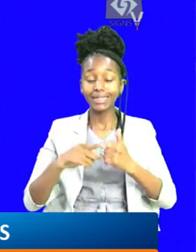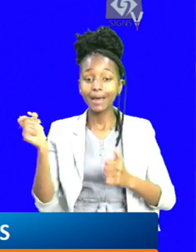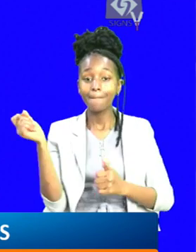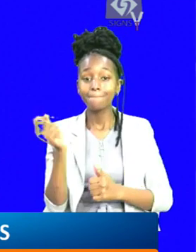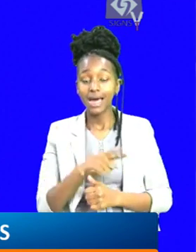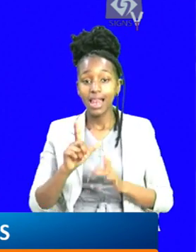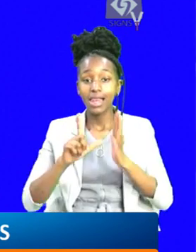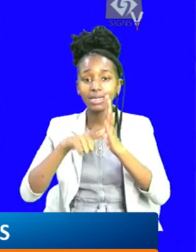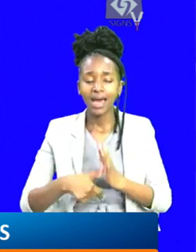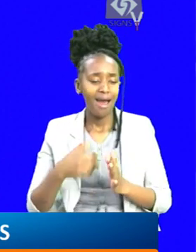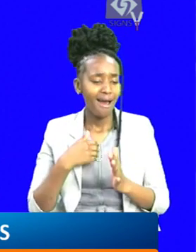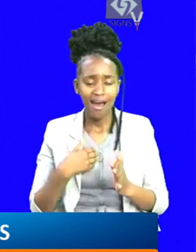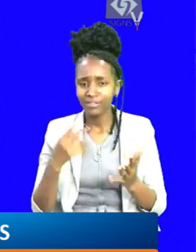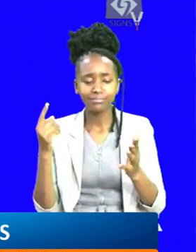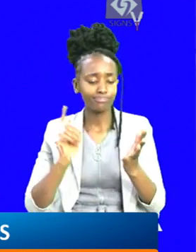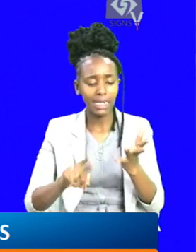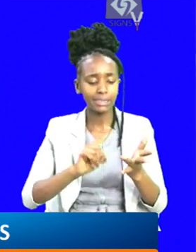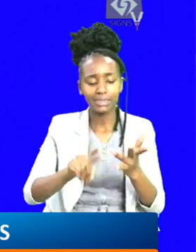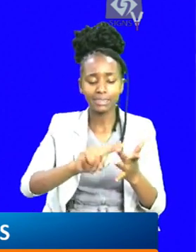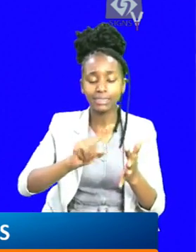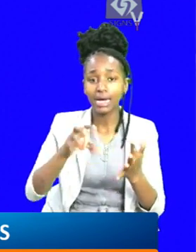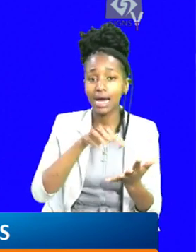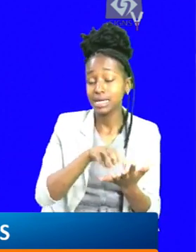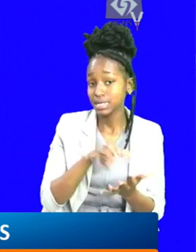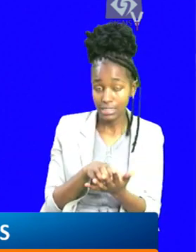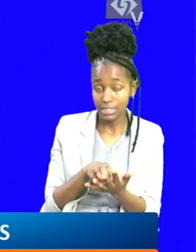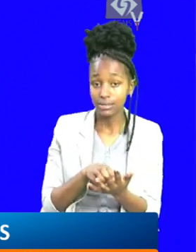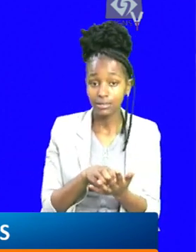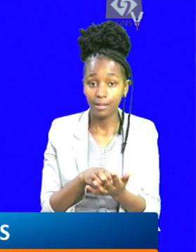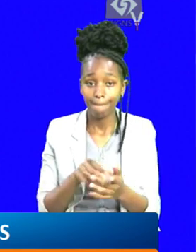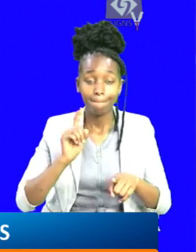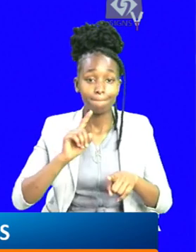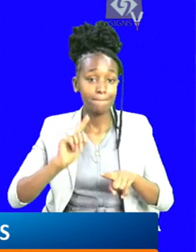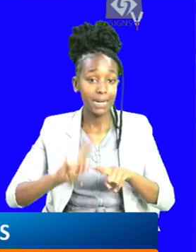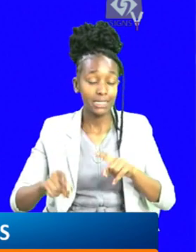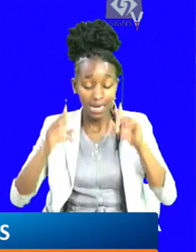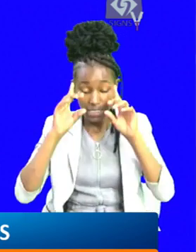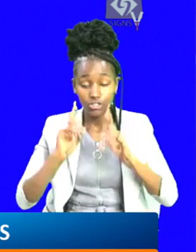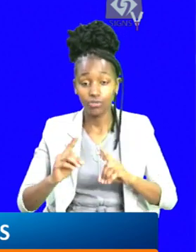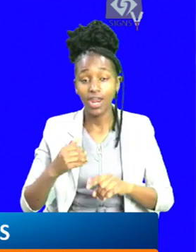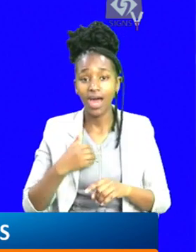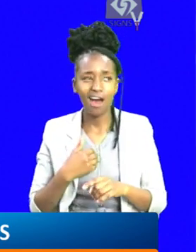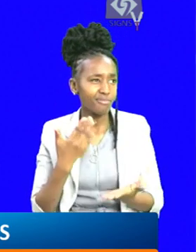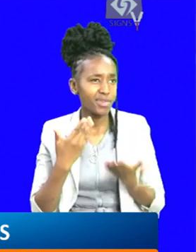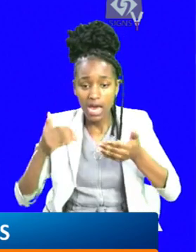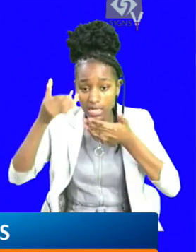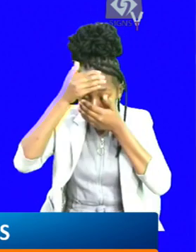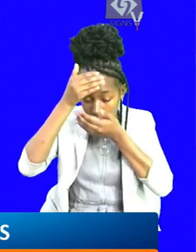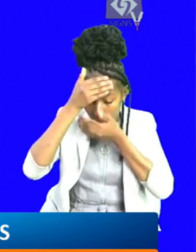good behavior. There is no good behavior. He continues to do the same things. He's brought to court 6 months